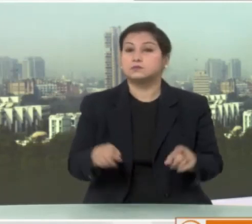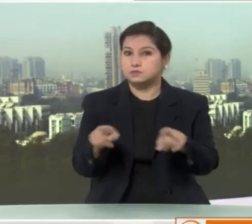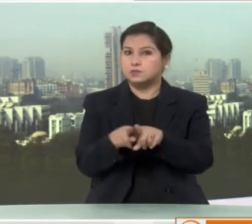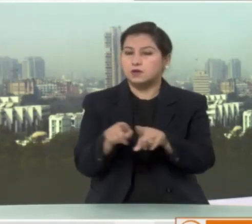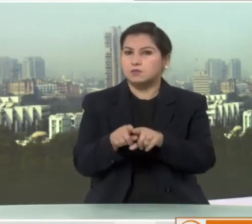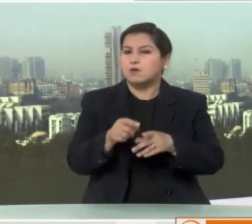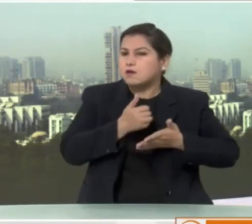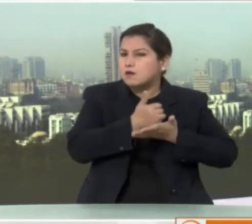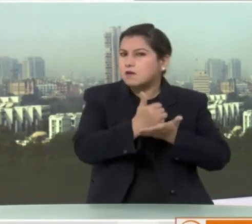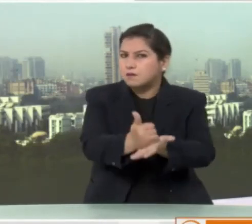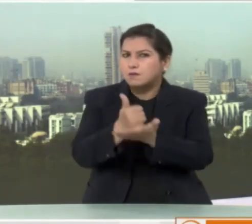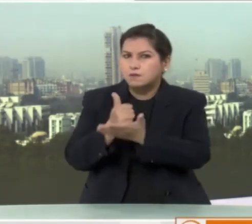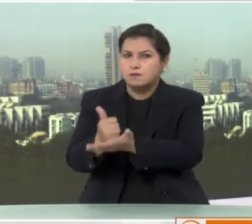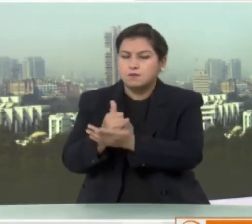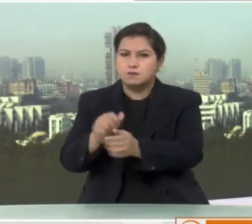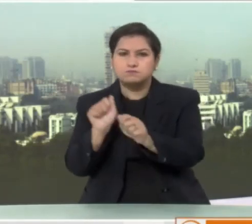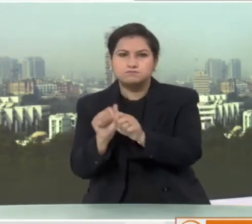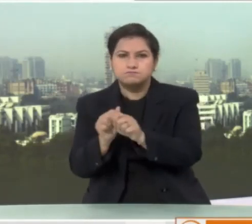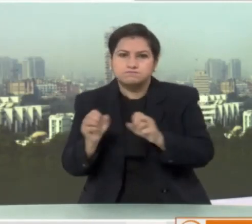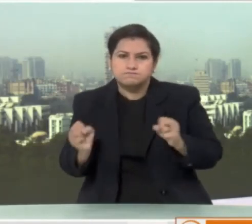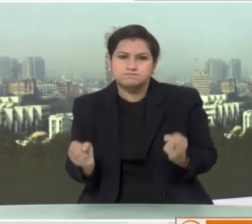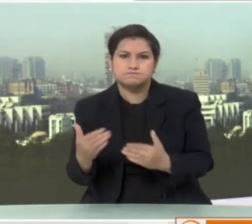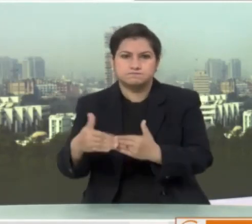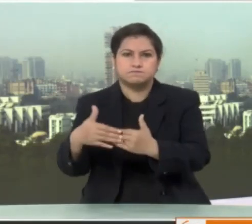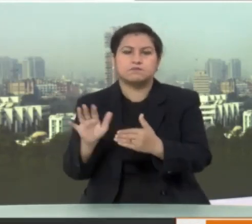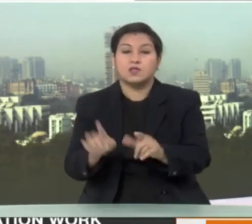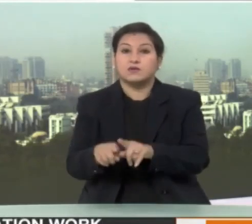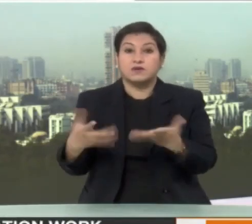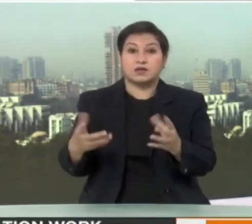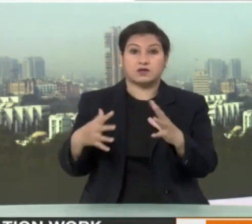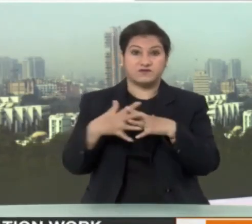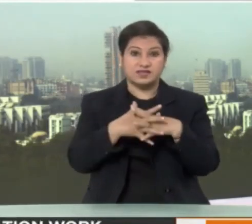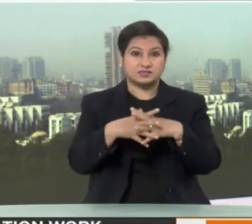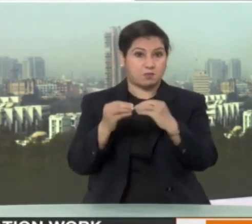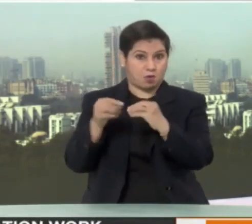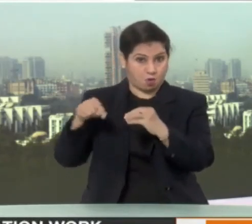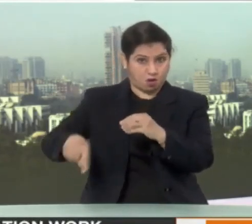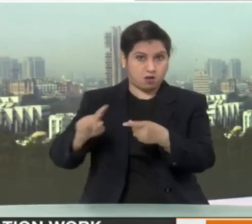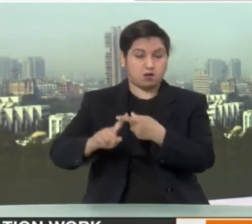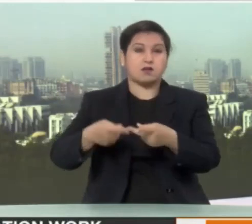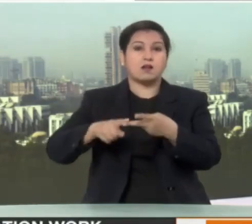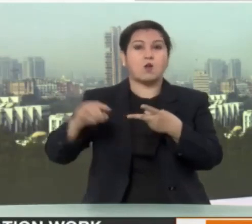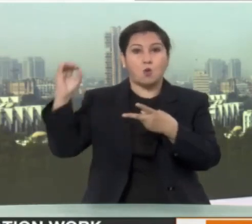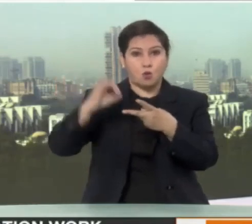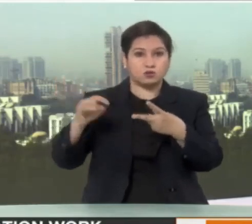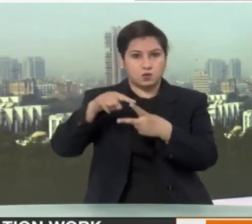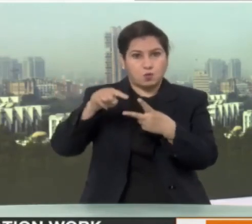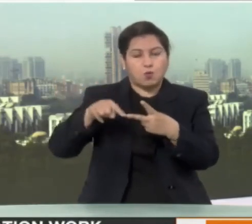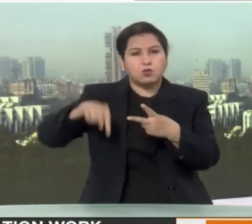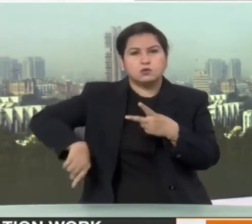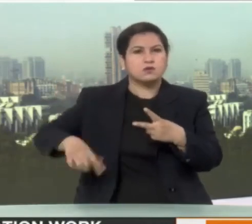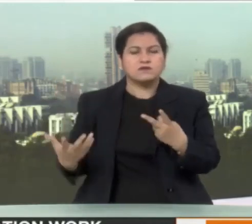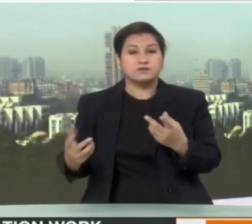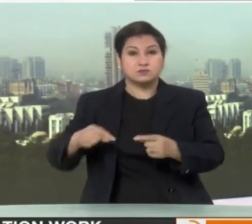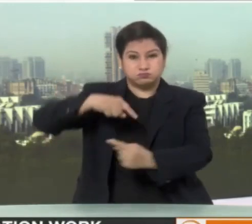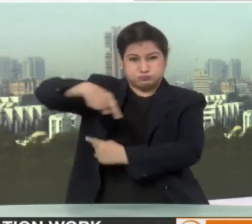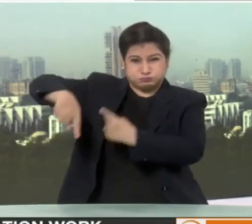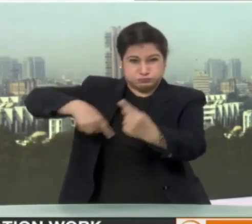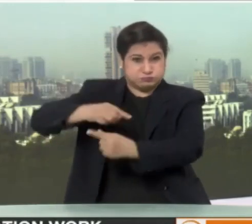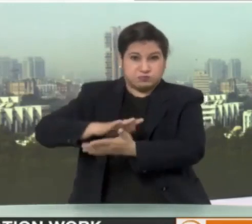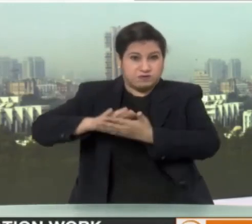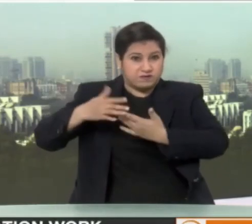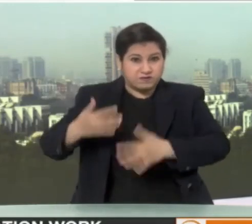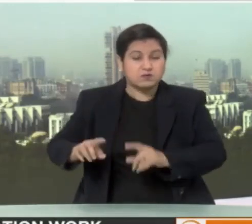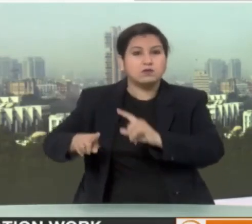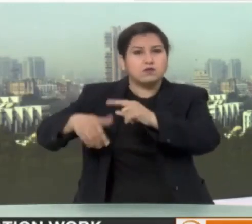Meanwhile, relief and restoration work is underway on a war footing in West Bengal and Odisha in the aftermath of the super